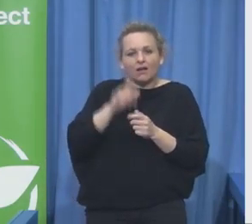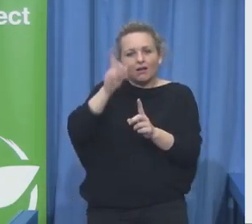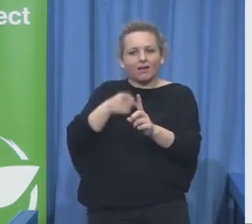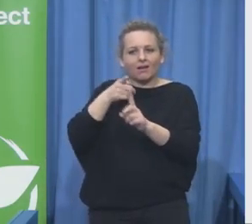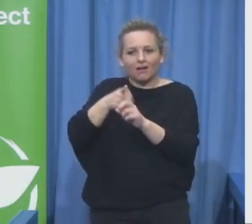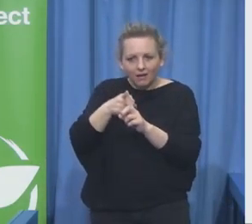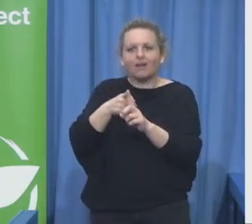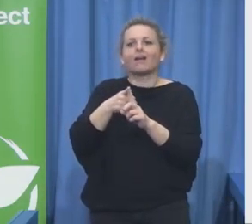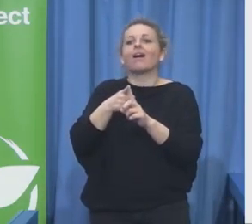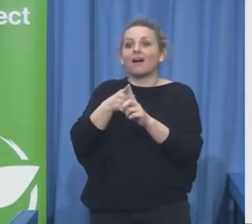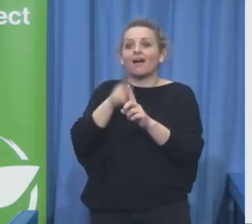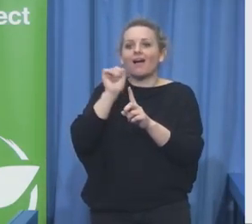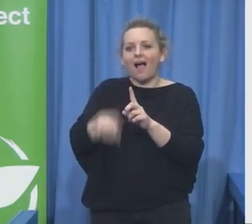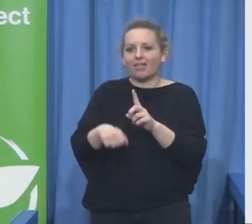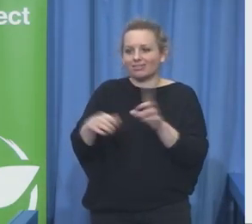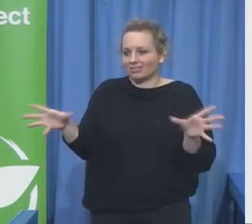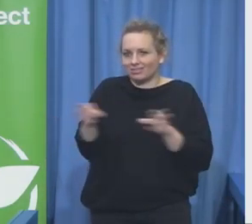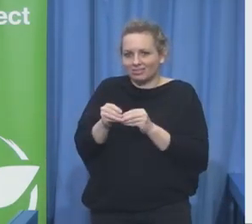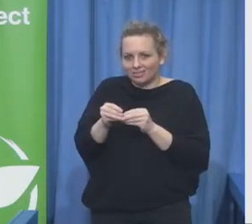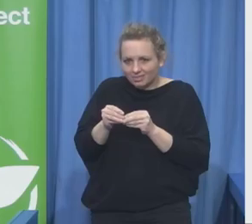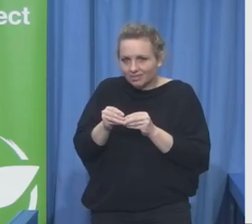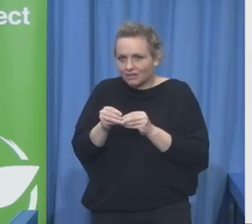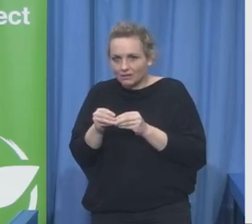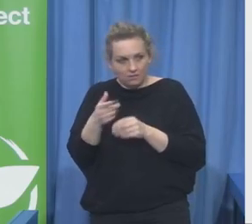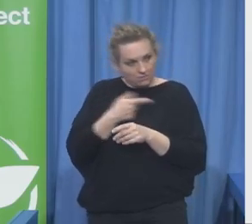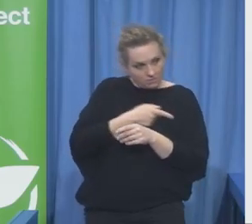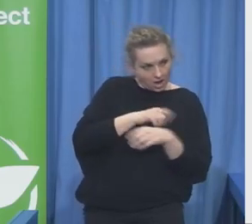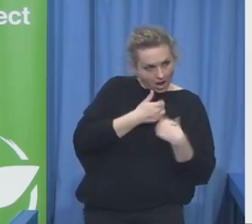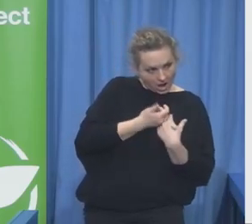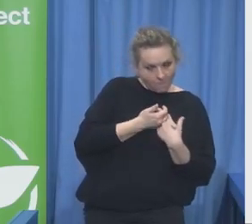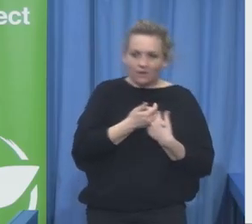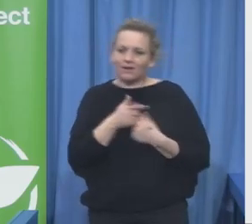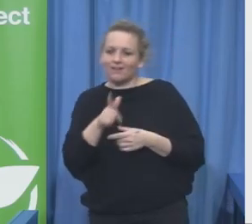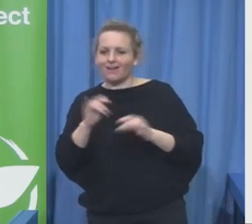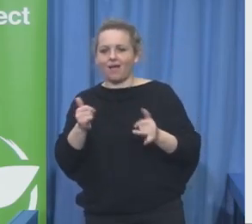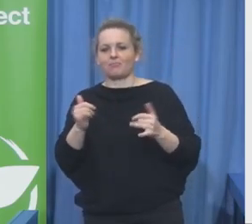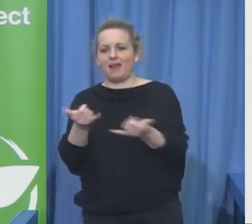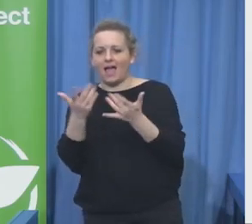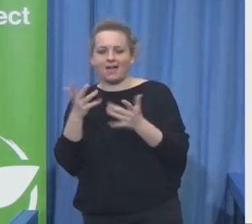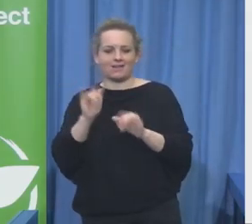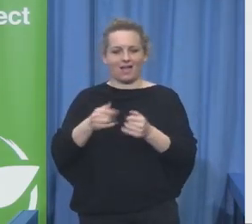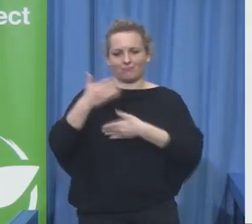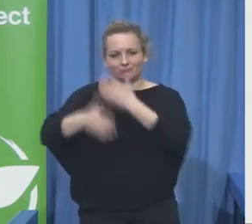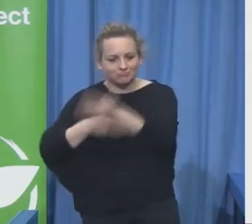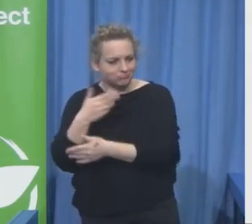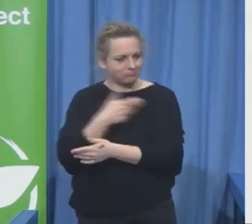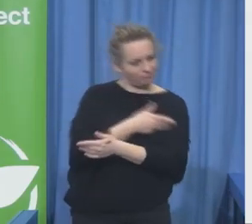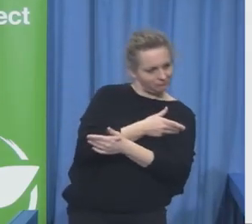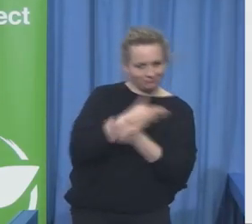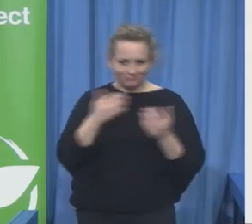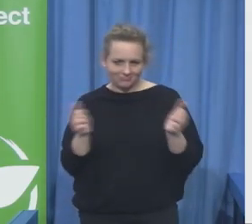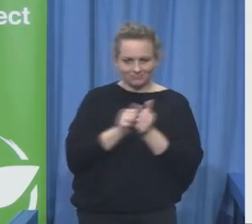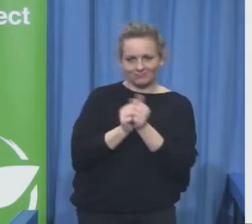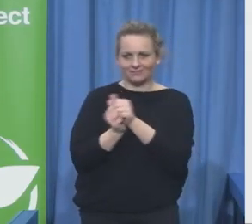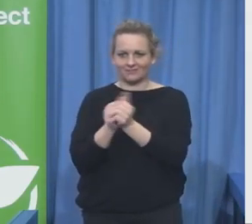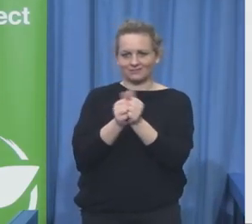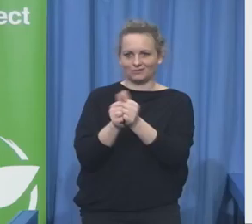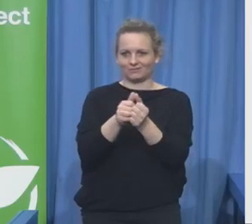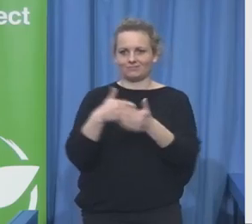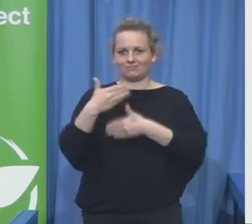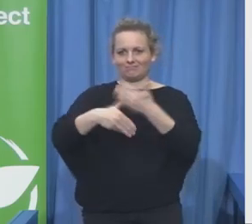Whose responsibility is accessibility? This is another thing that we're working really hard on within the organization. Office has an